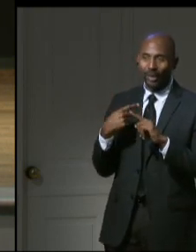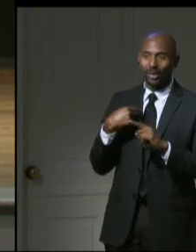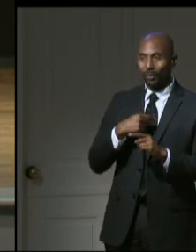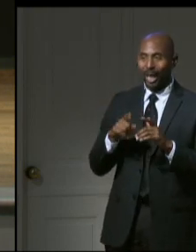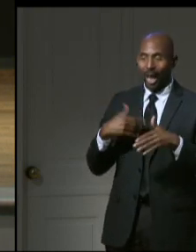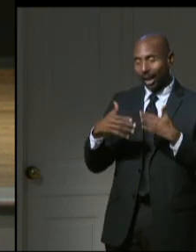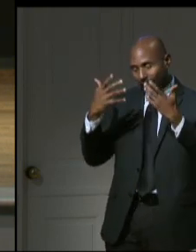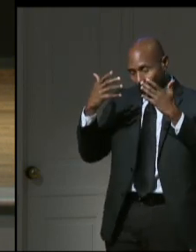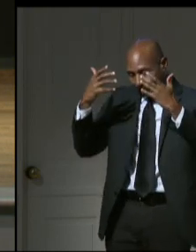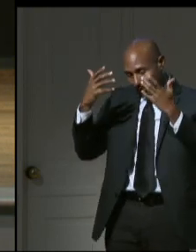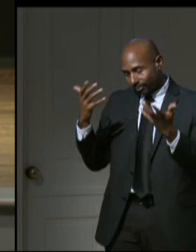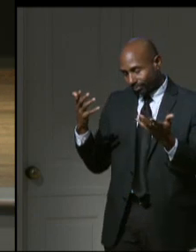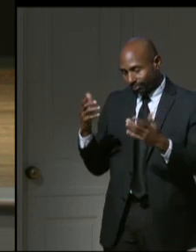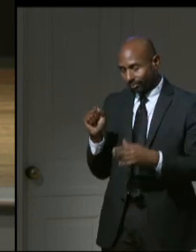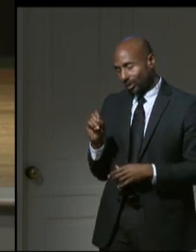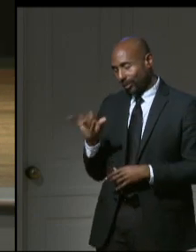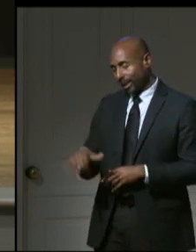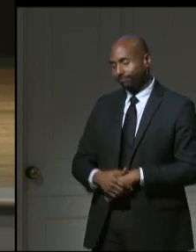so.